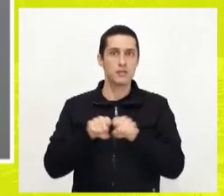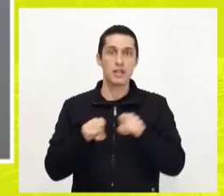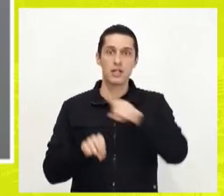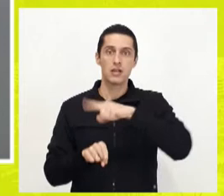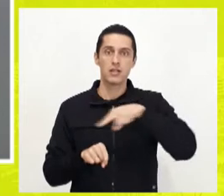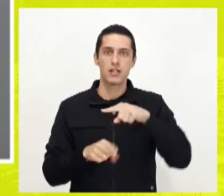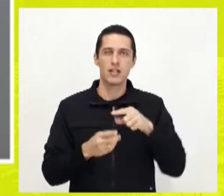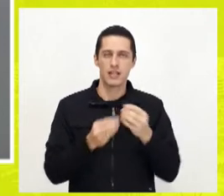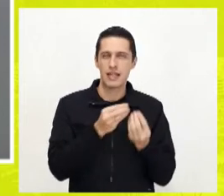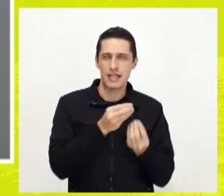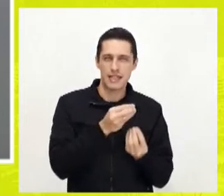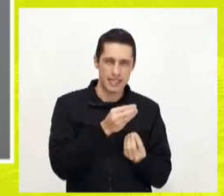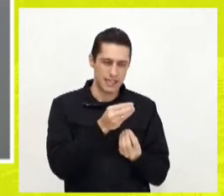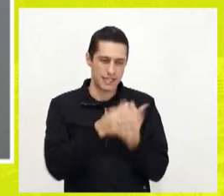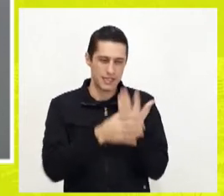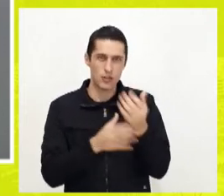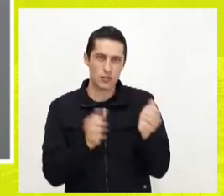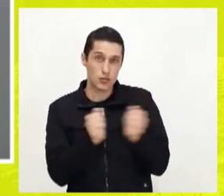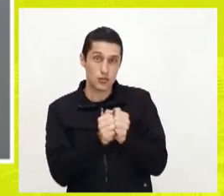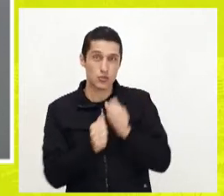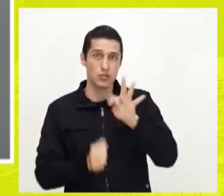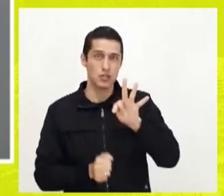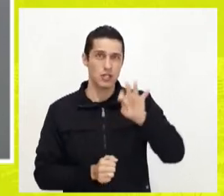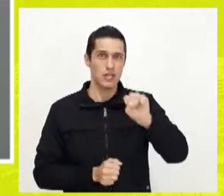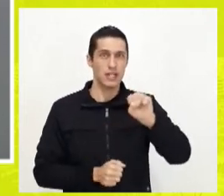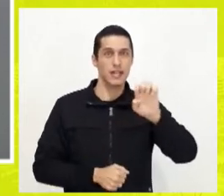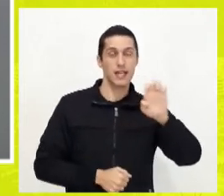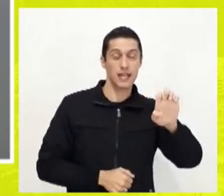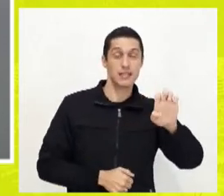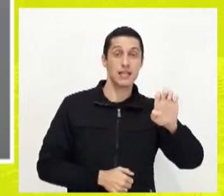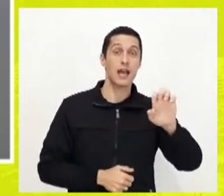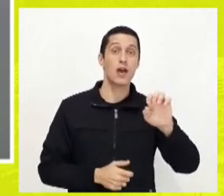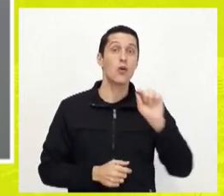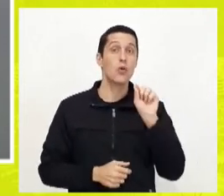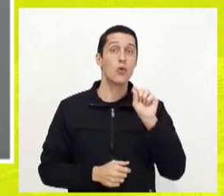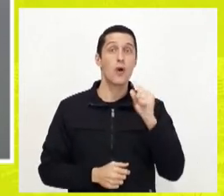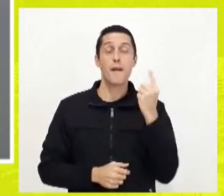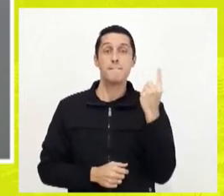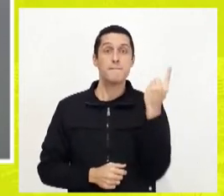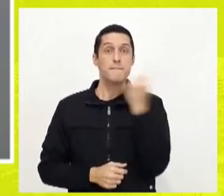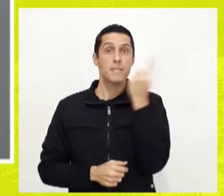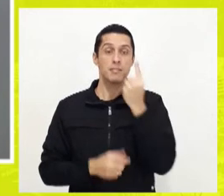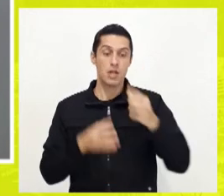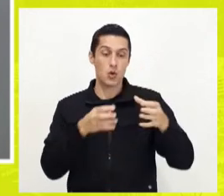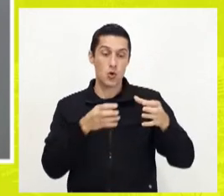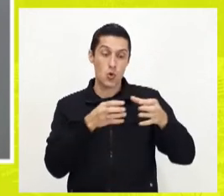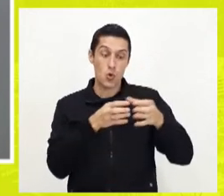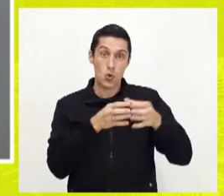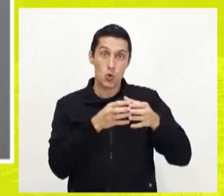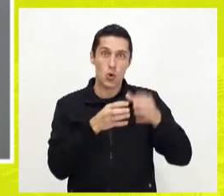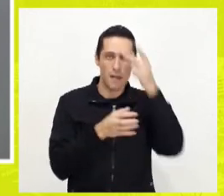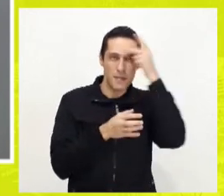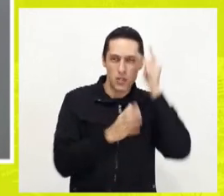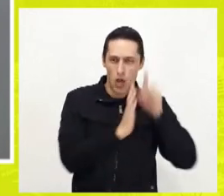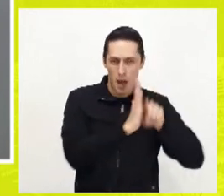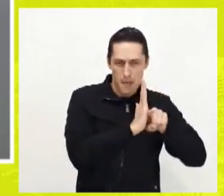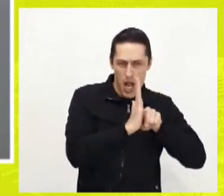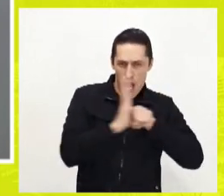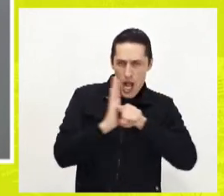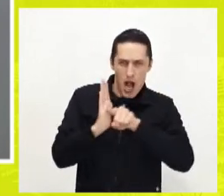say uh with the the superior electoral court or the first group of verifiers